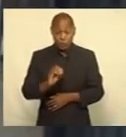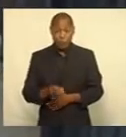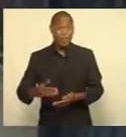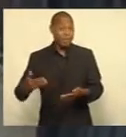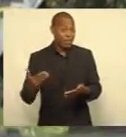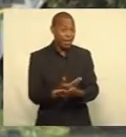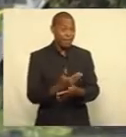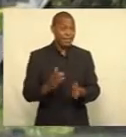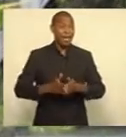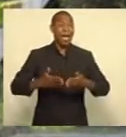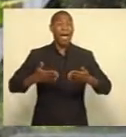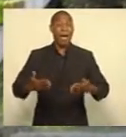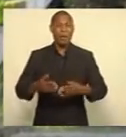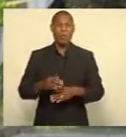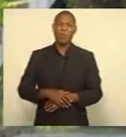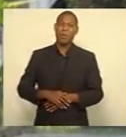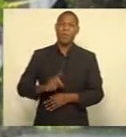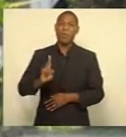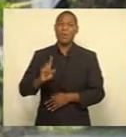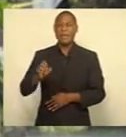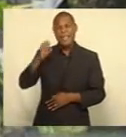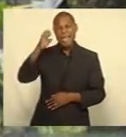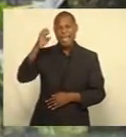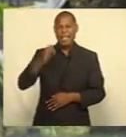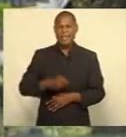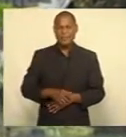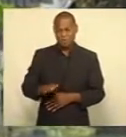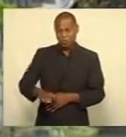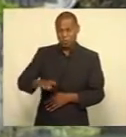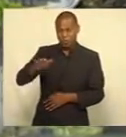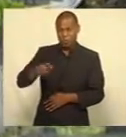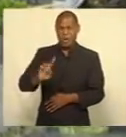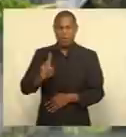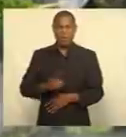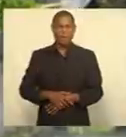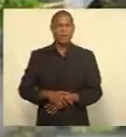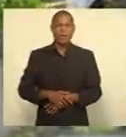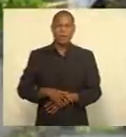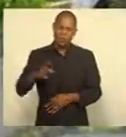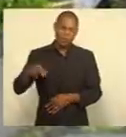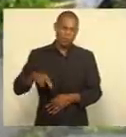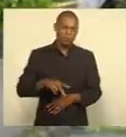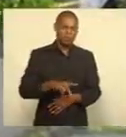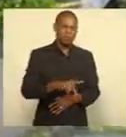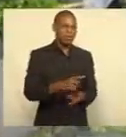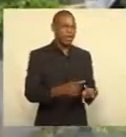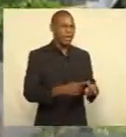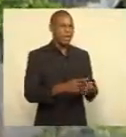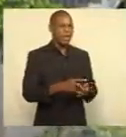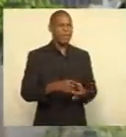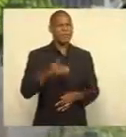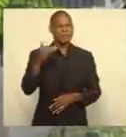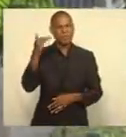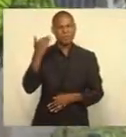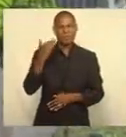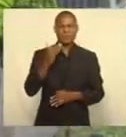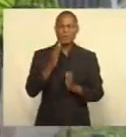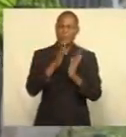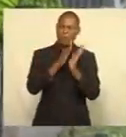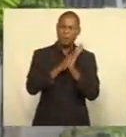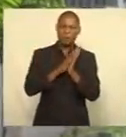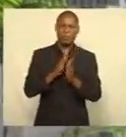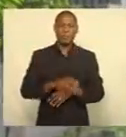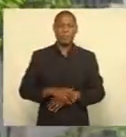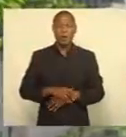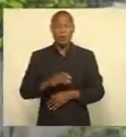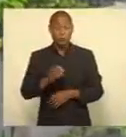of the eldest child, who handed him a bunch of keys after Lusaka ran down the hallway and hid in his bedroom. The former UN security advisor